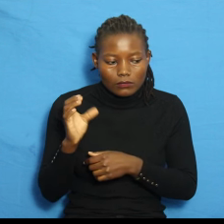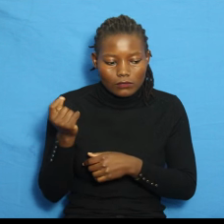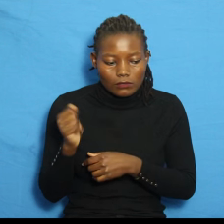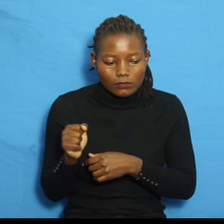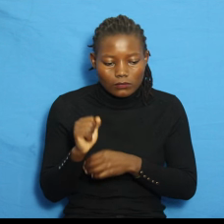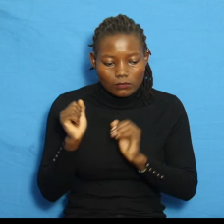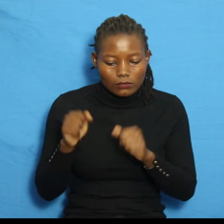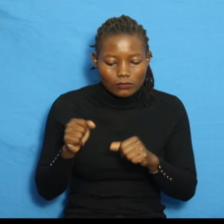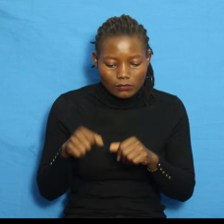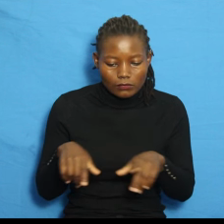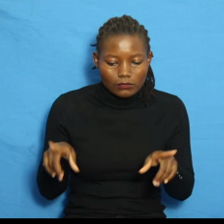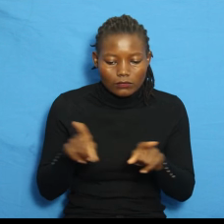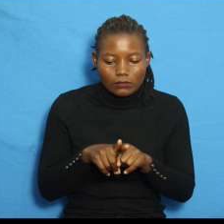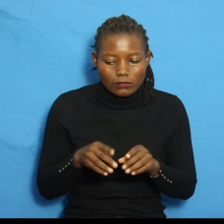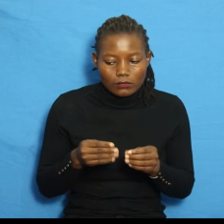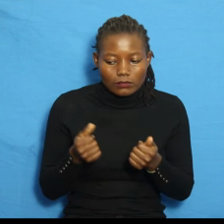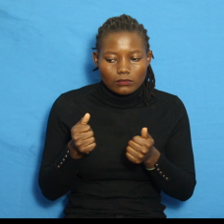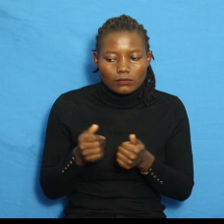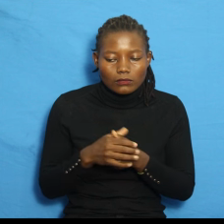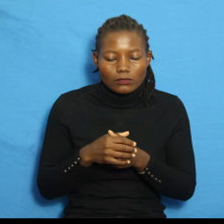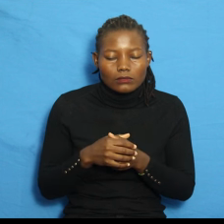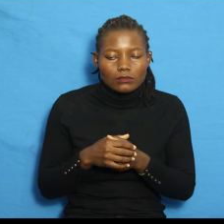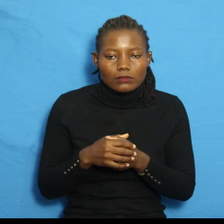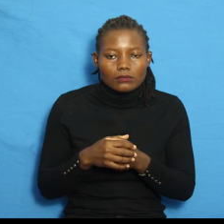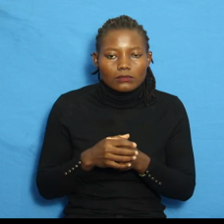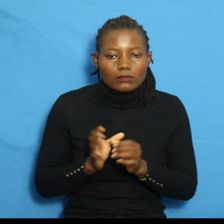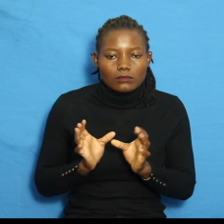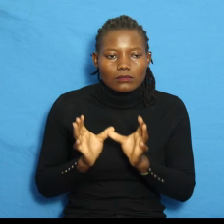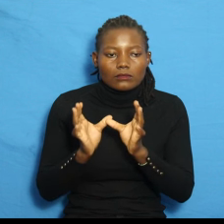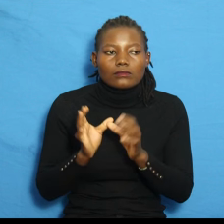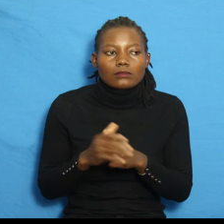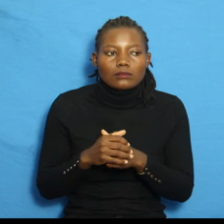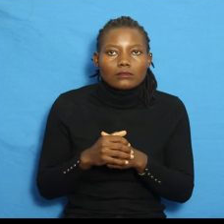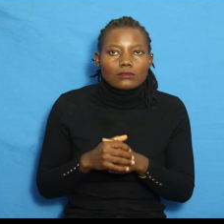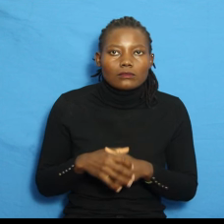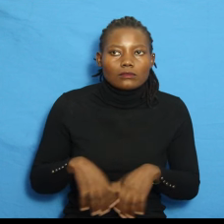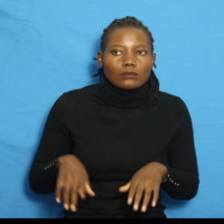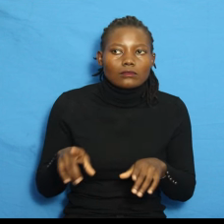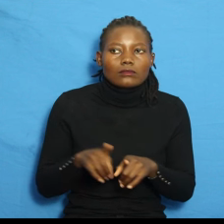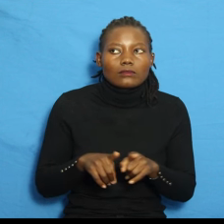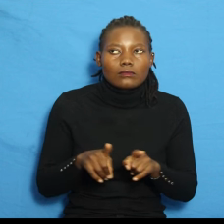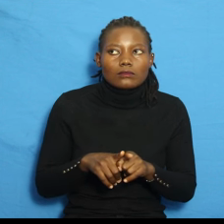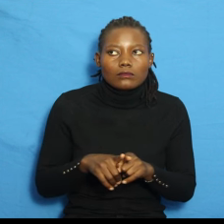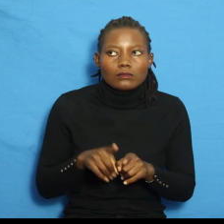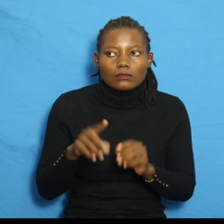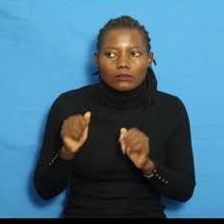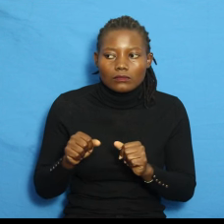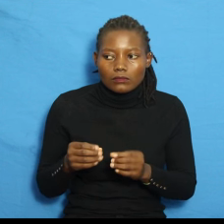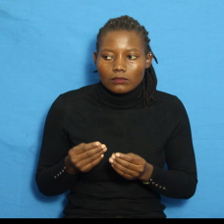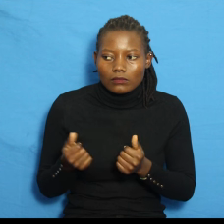the qualities of solving vectors to be able to also solve the resolution of